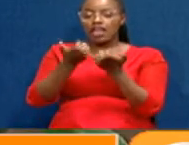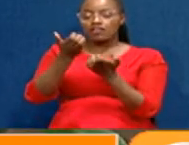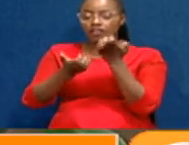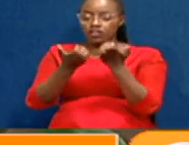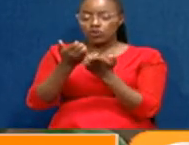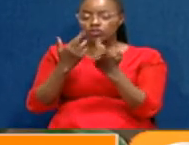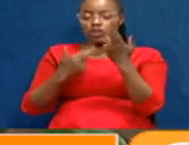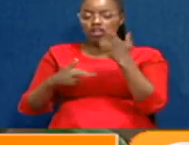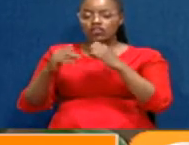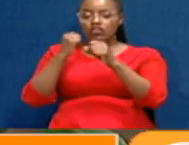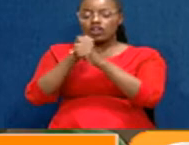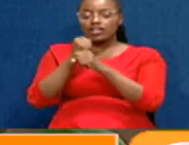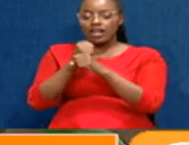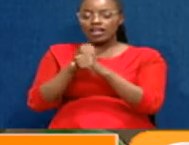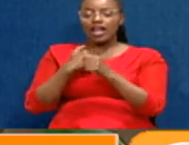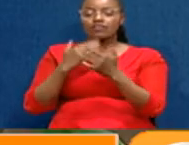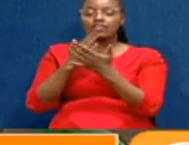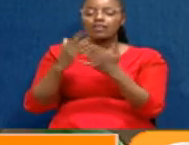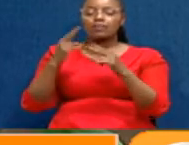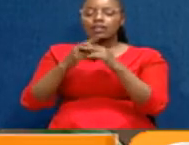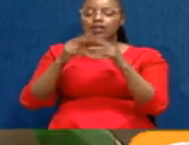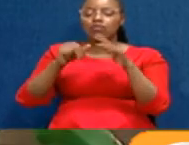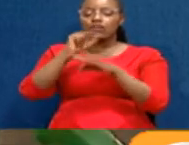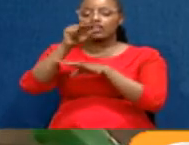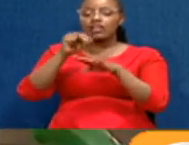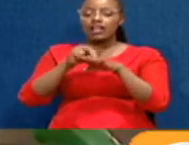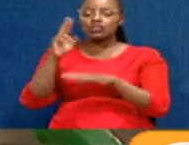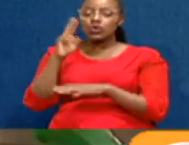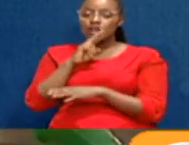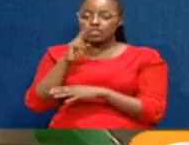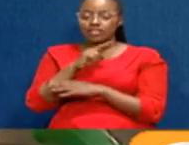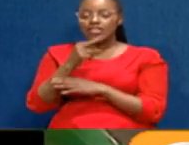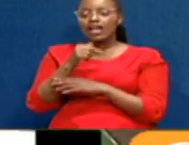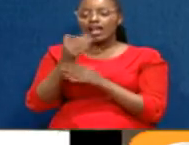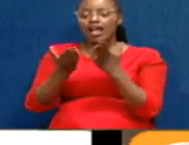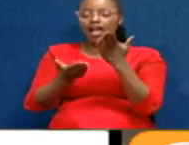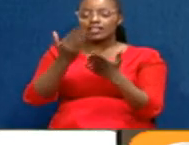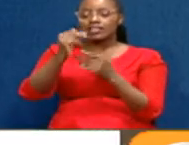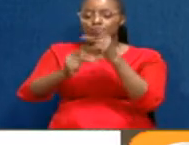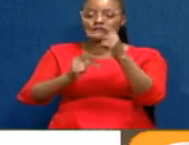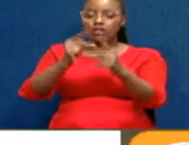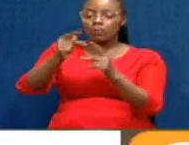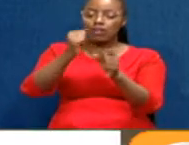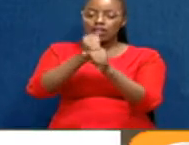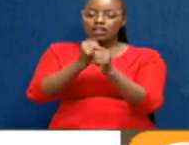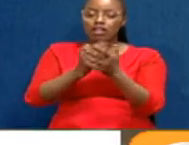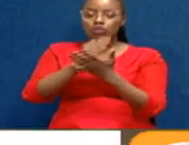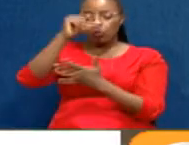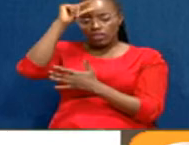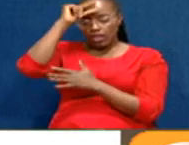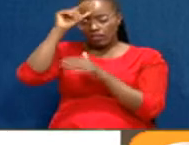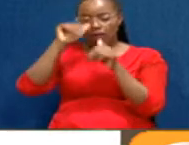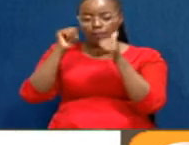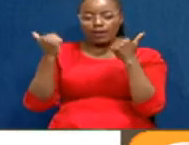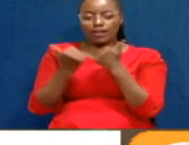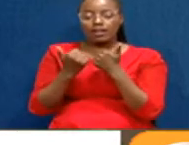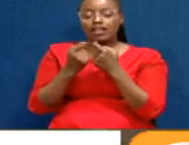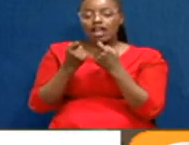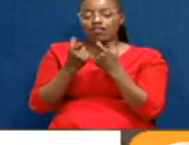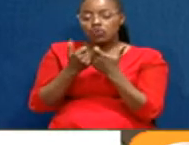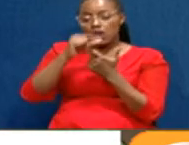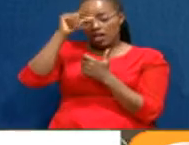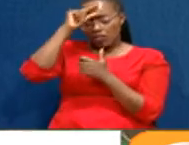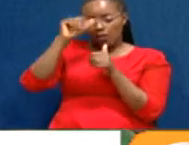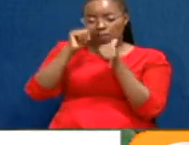the mutual evaluation review process is done, there's something called the national risk assessment process that is done by government agencies. A number of